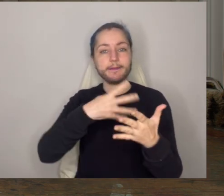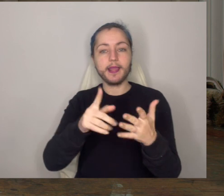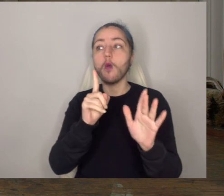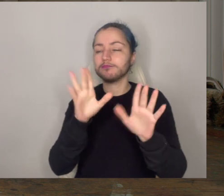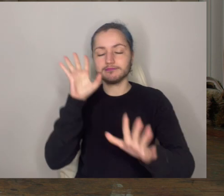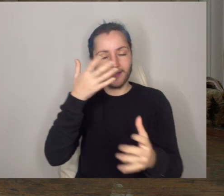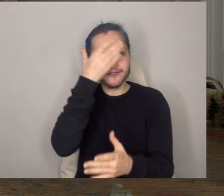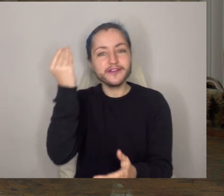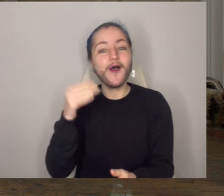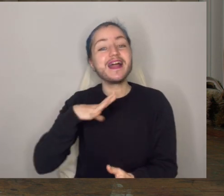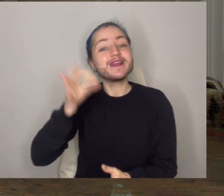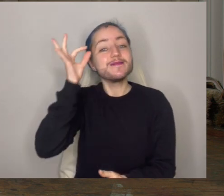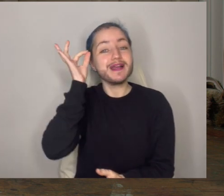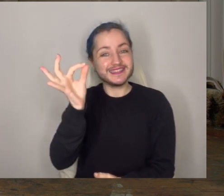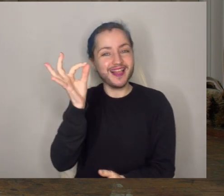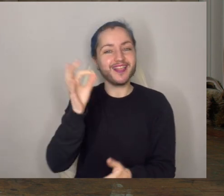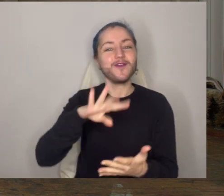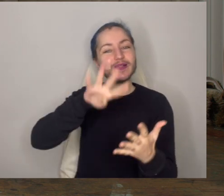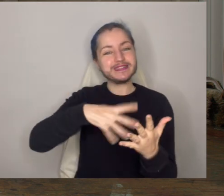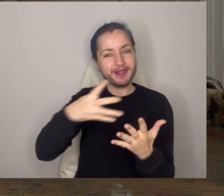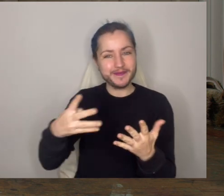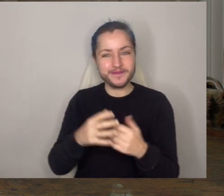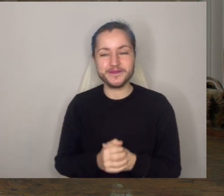to a printer. So you can do either way.